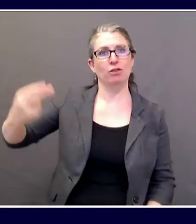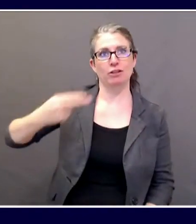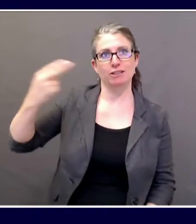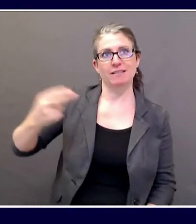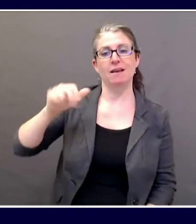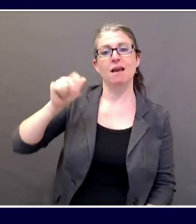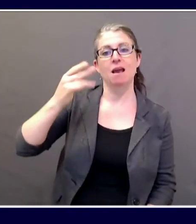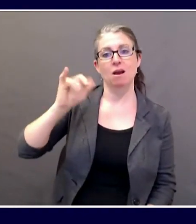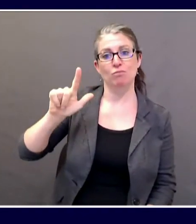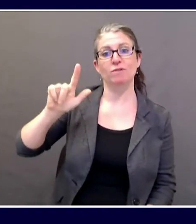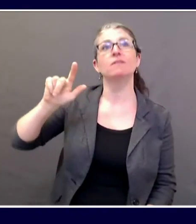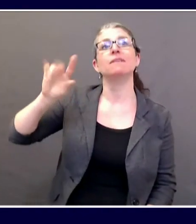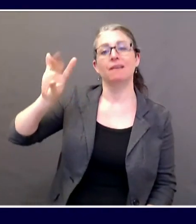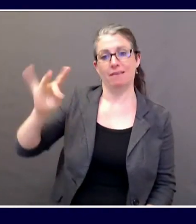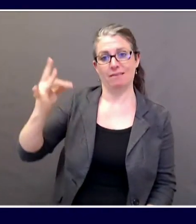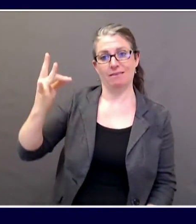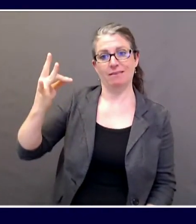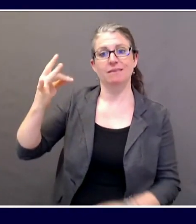April 8th,